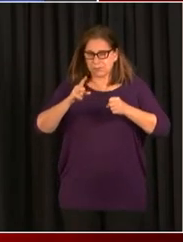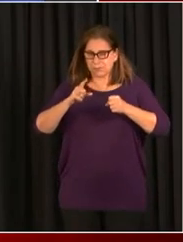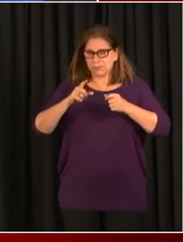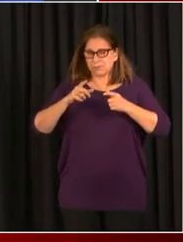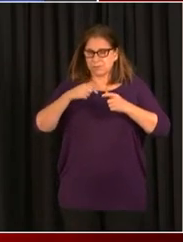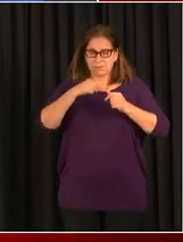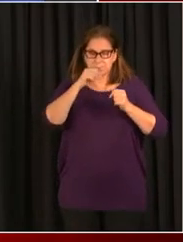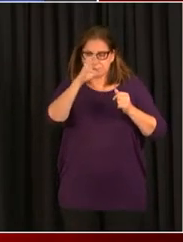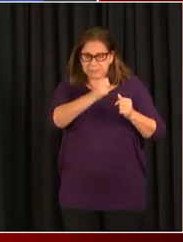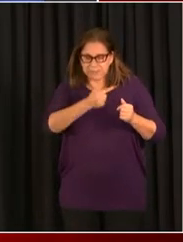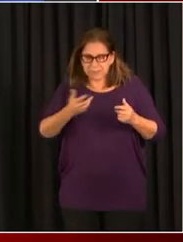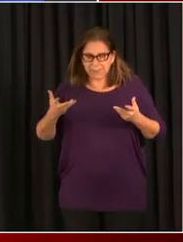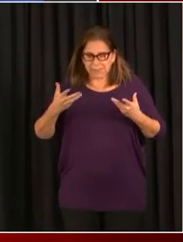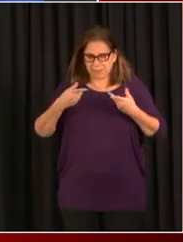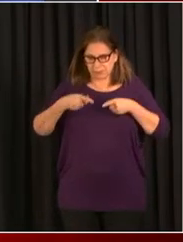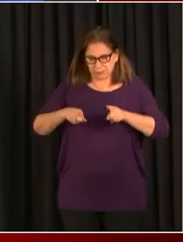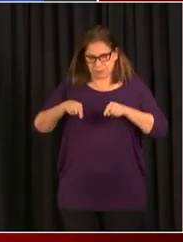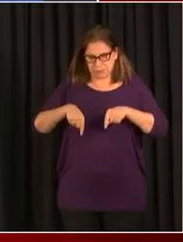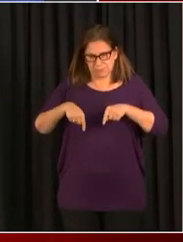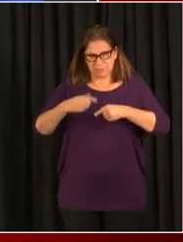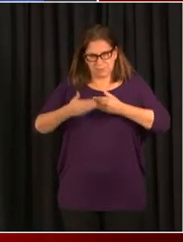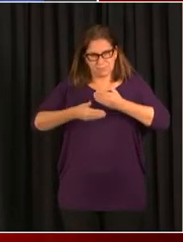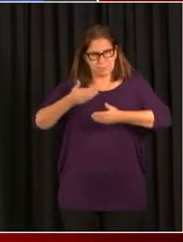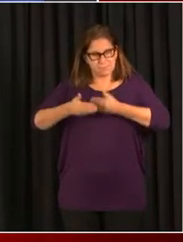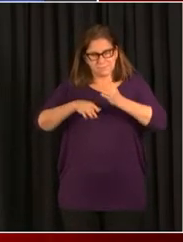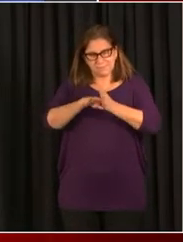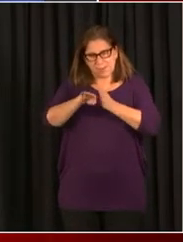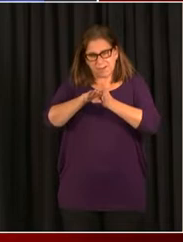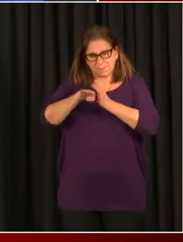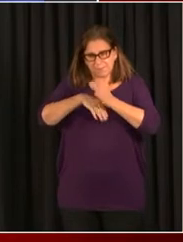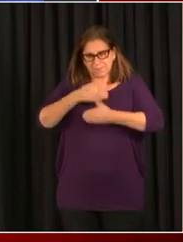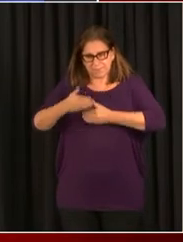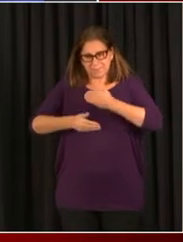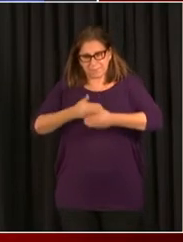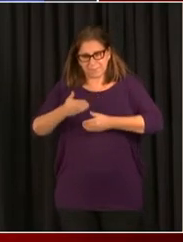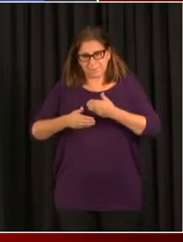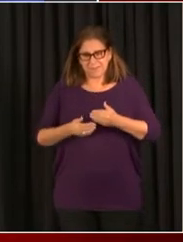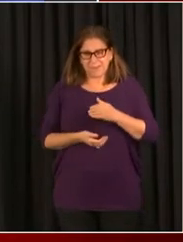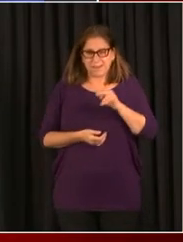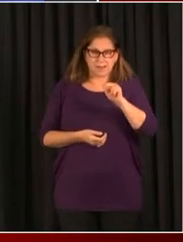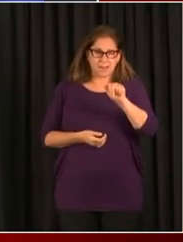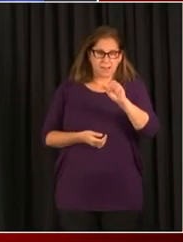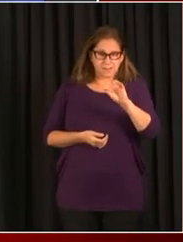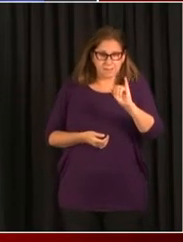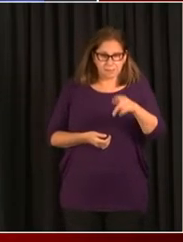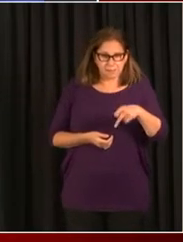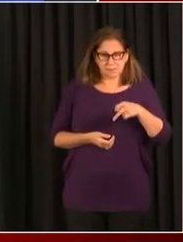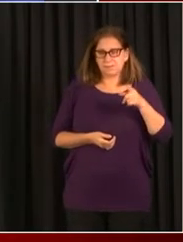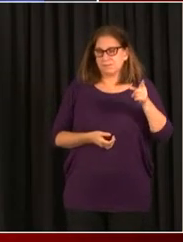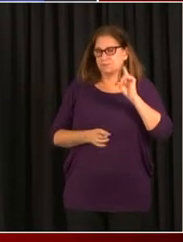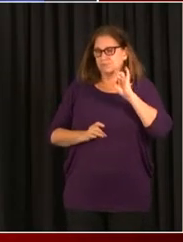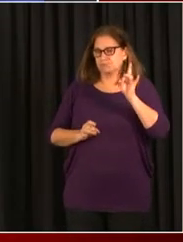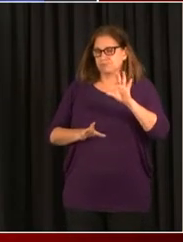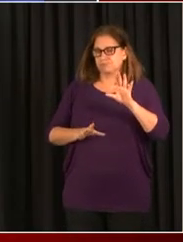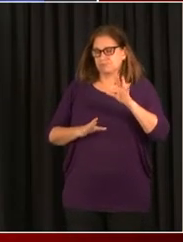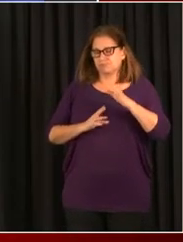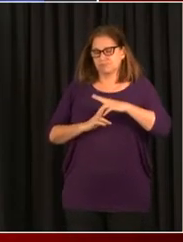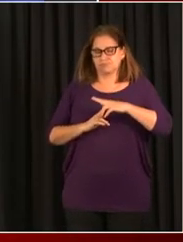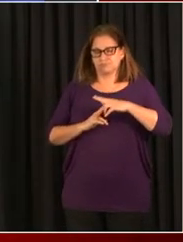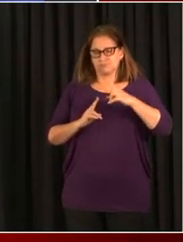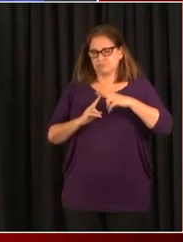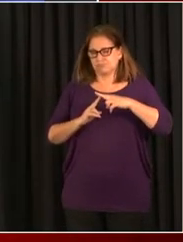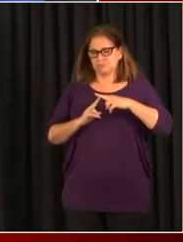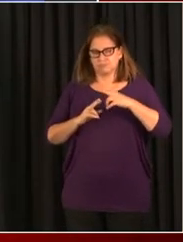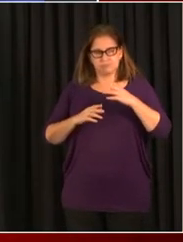approaches, looking at how the ACIP process, which is a well-established, very